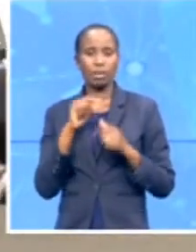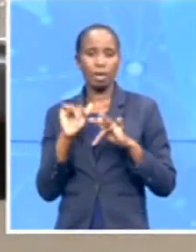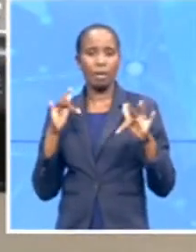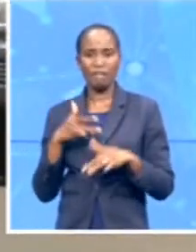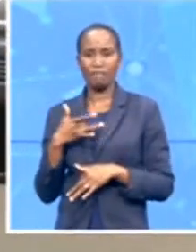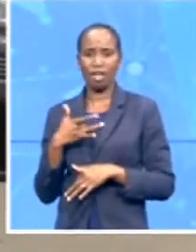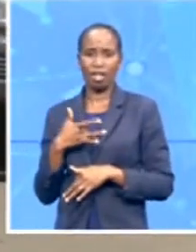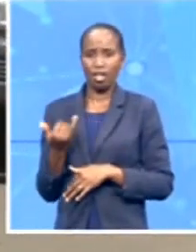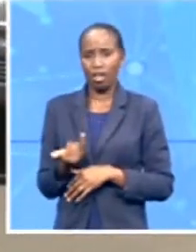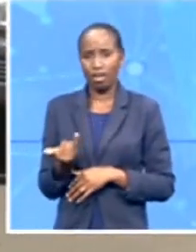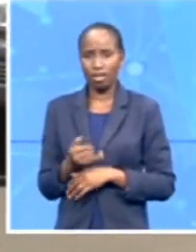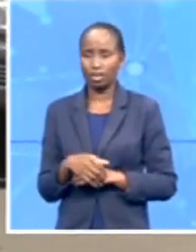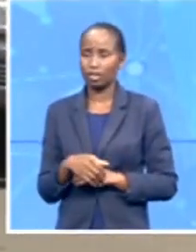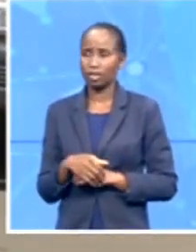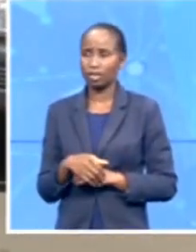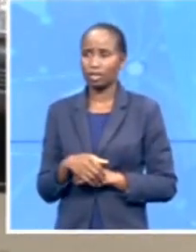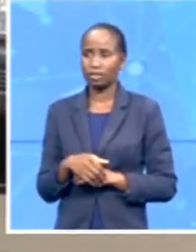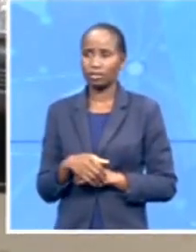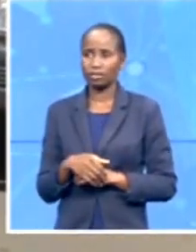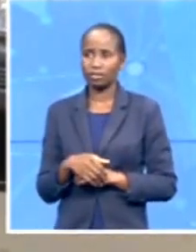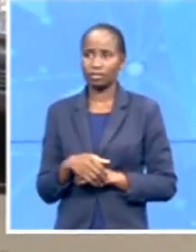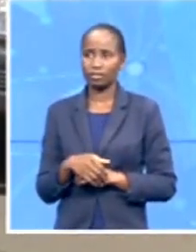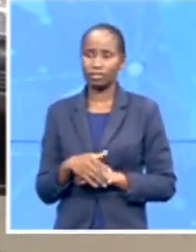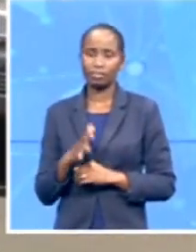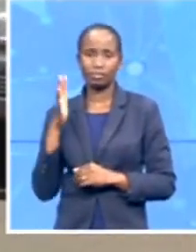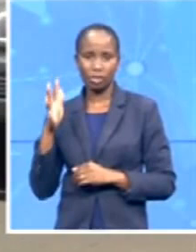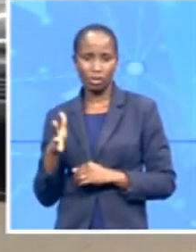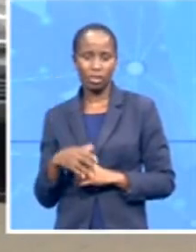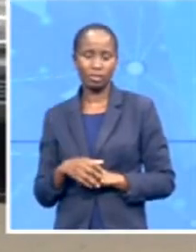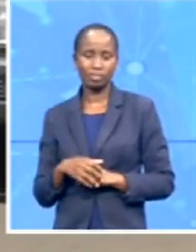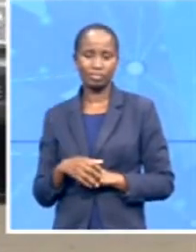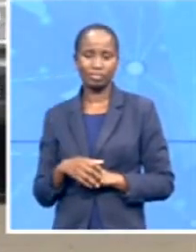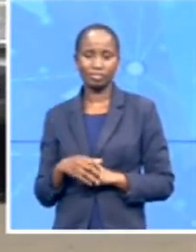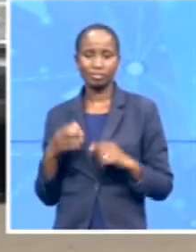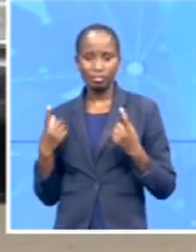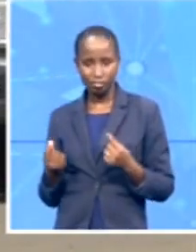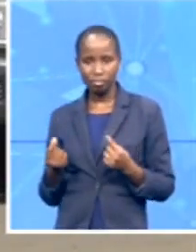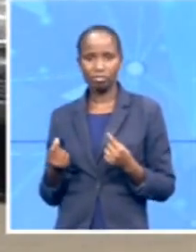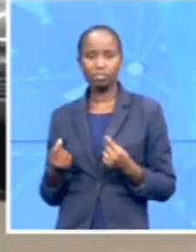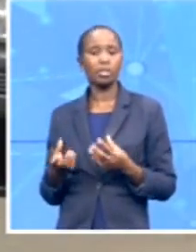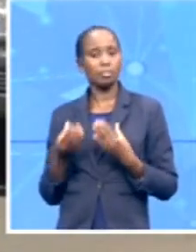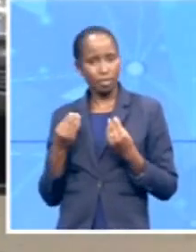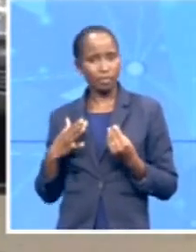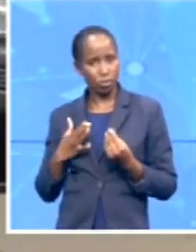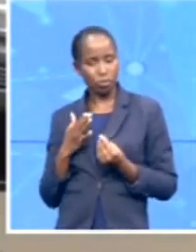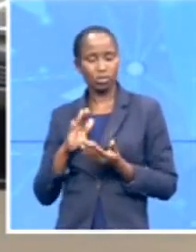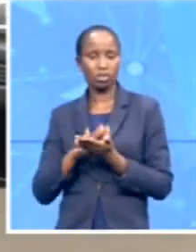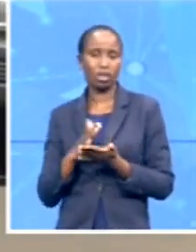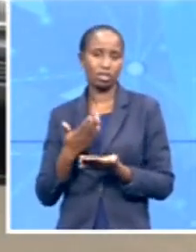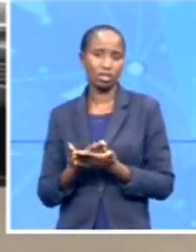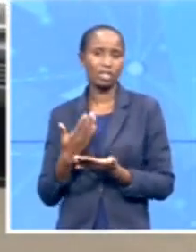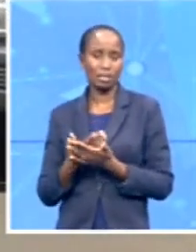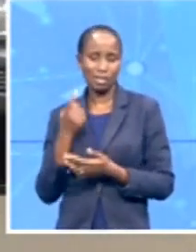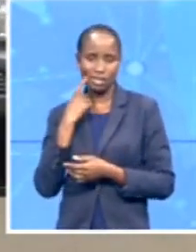butter issue, such as collecting SASSA or getting access to some sort of grant money to be able to put basic bread